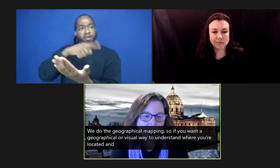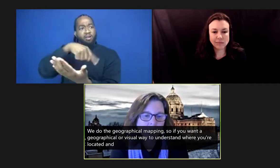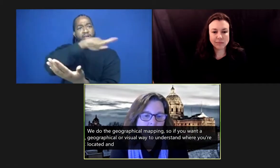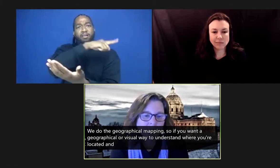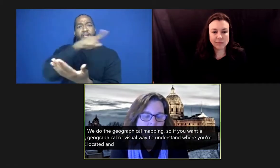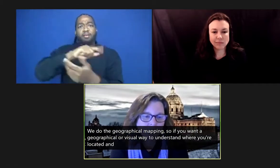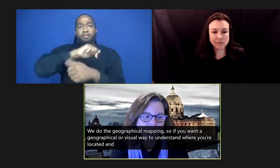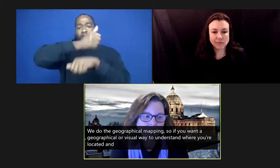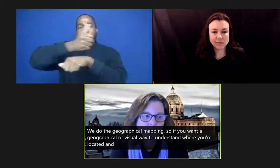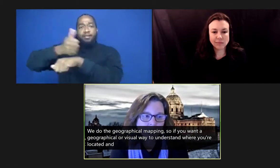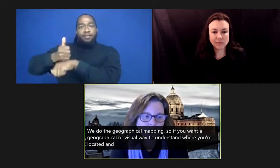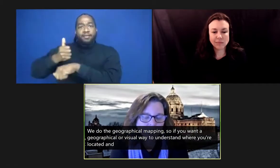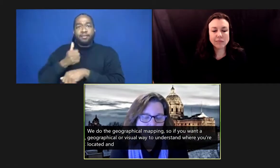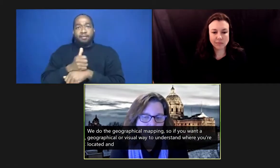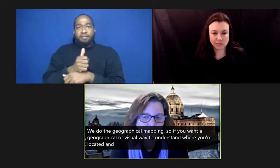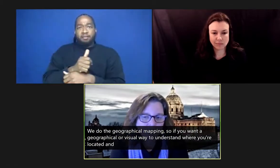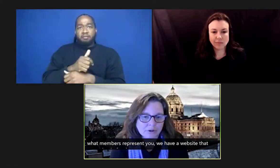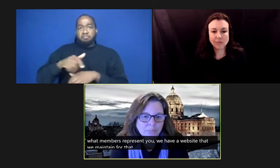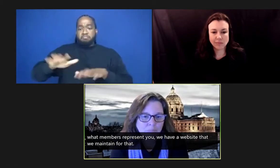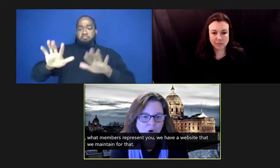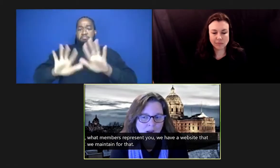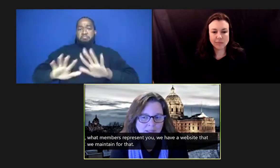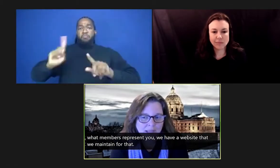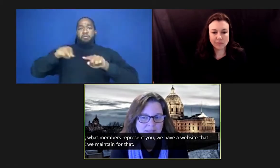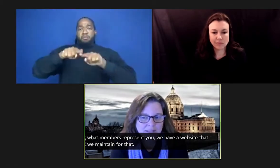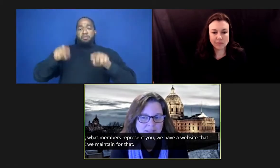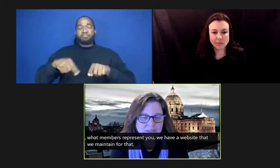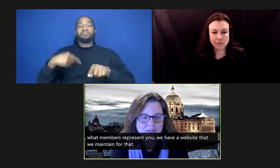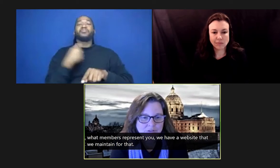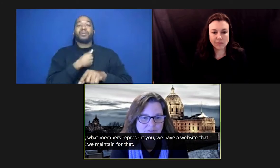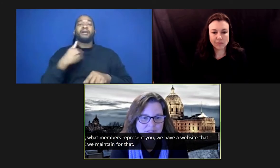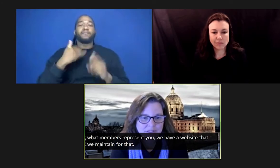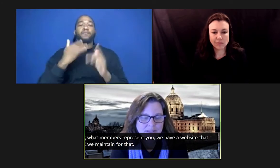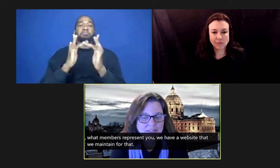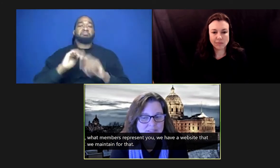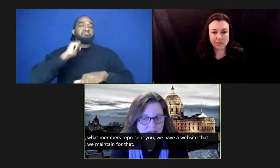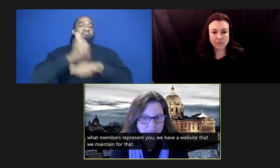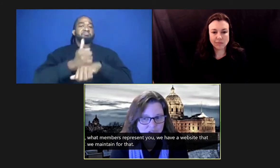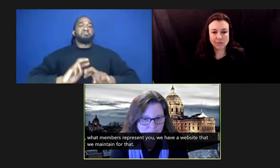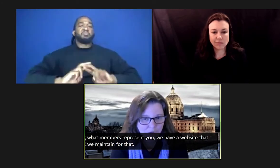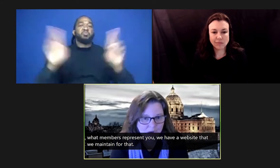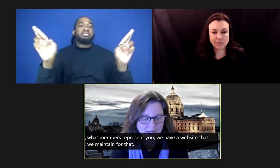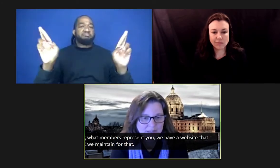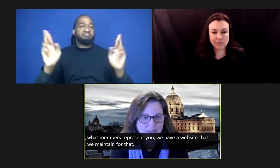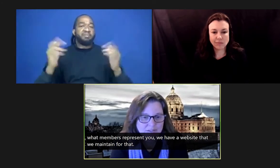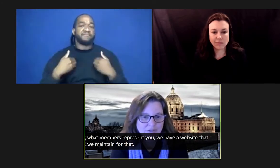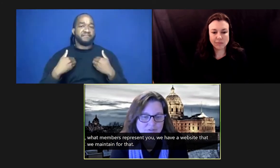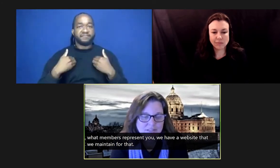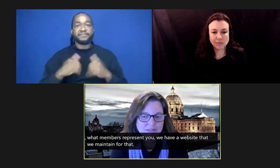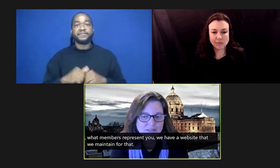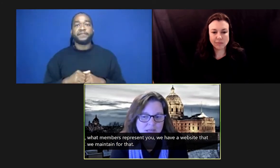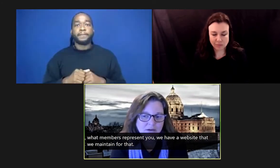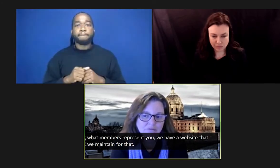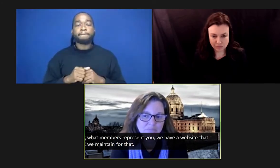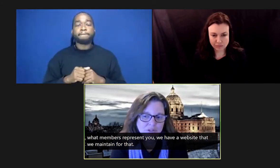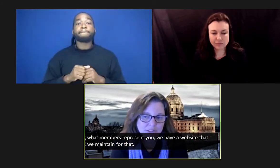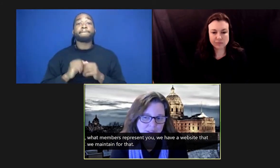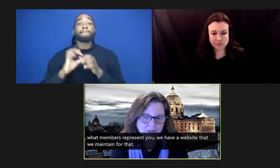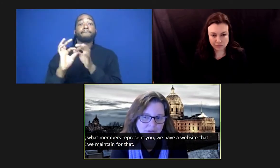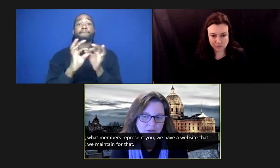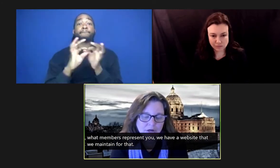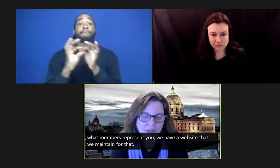that. We also coordinate the broadcasting services, the television broadcasting services, and